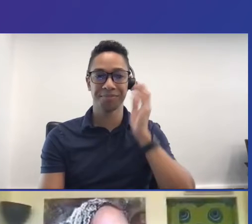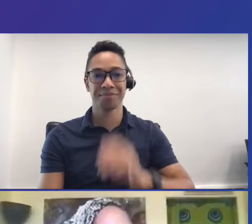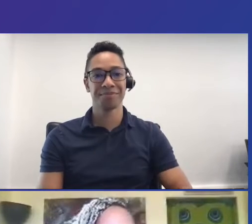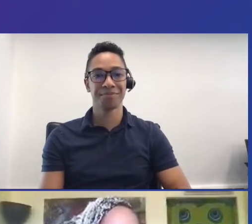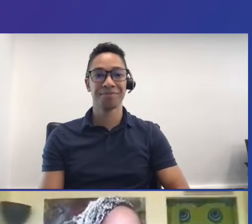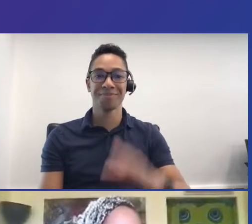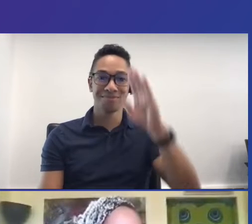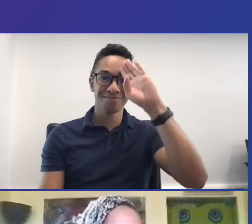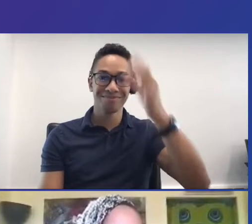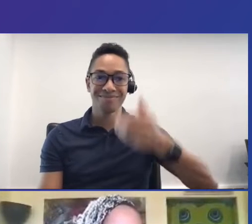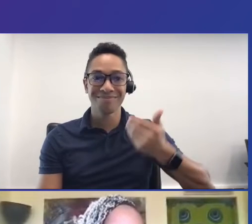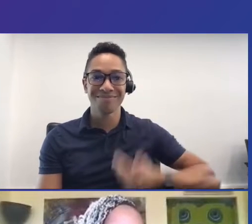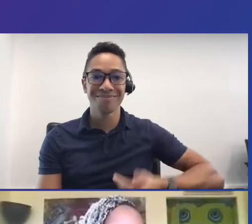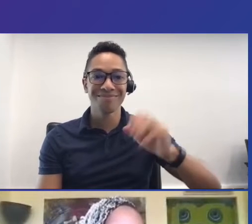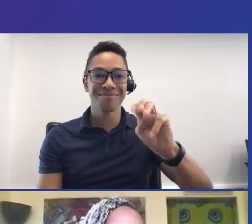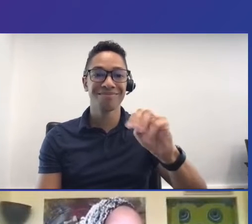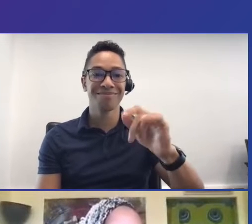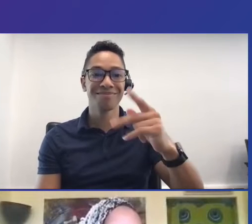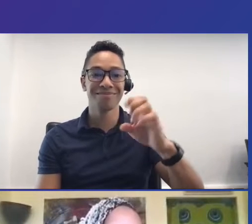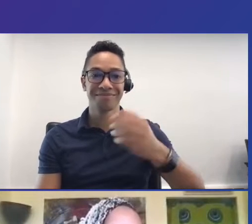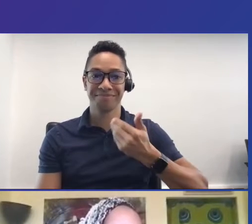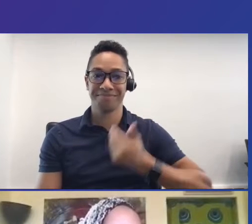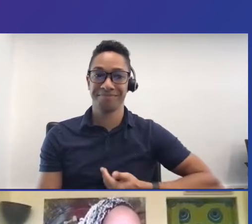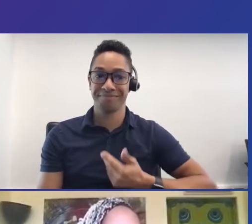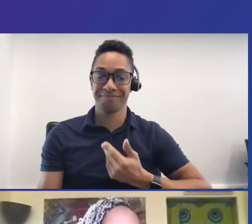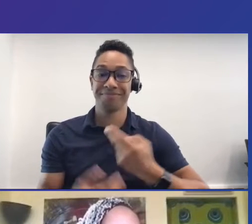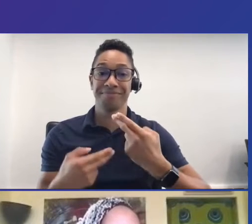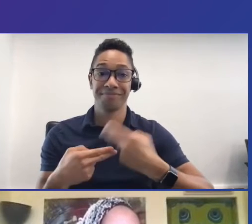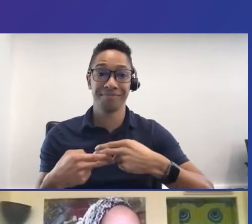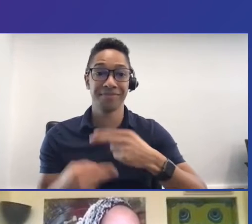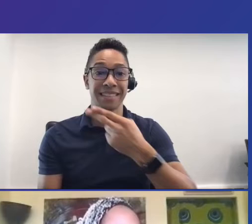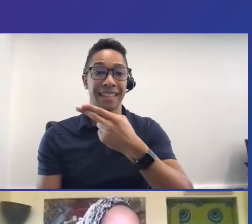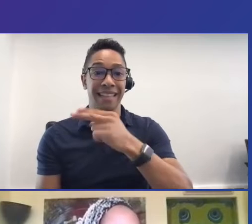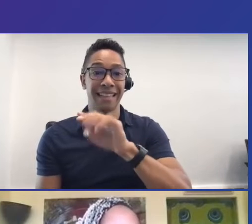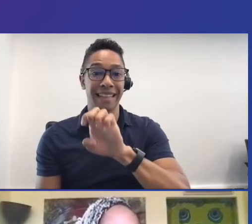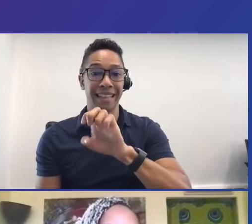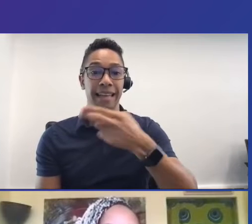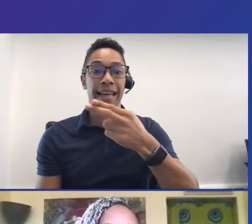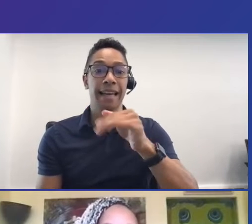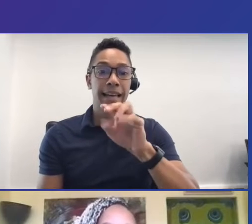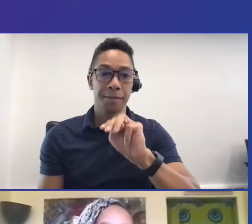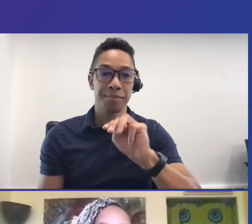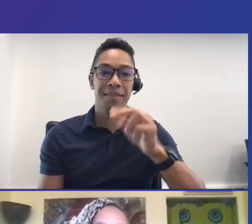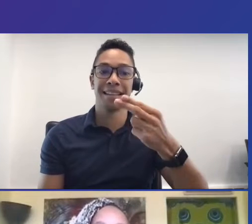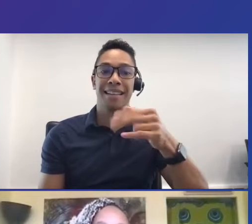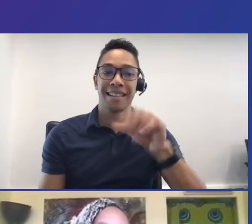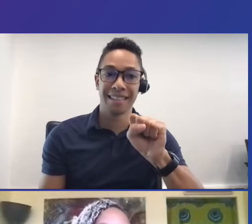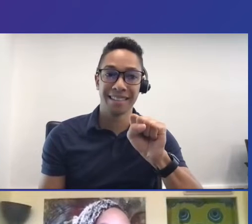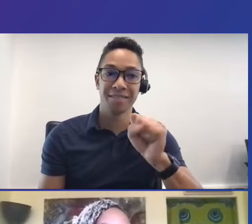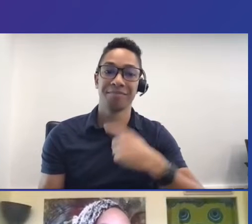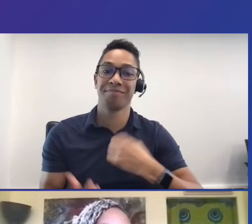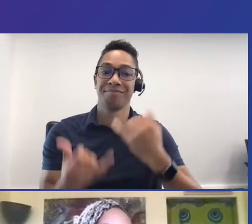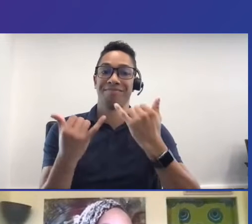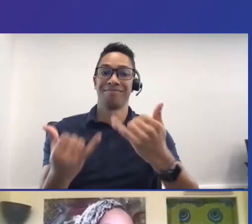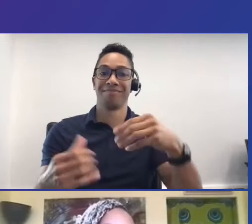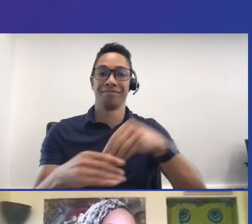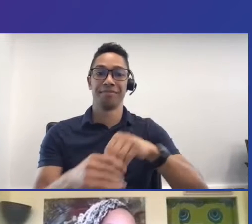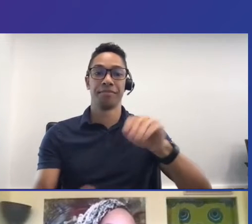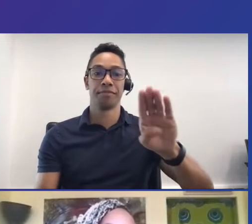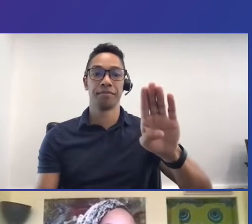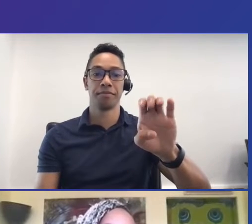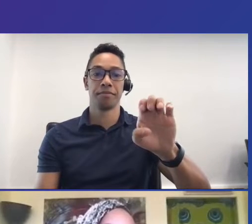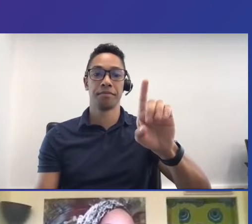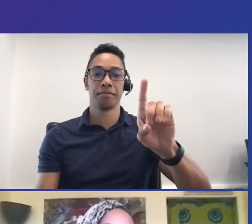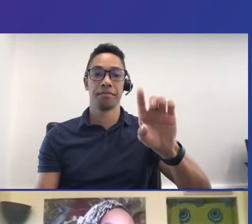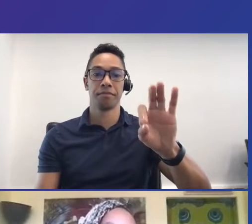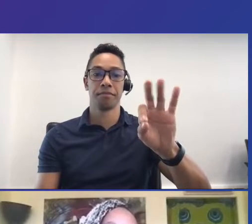My name is Mike Esperanza. My pronouns are he, him, his. I'm currently in Medford, Massachusetts, a suburb